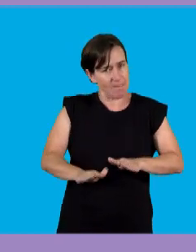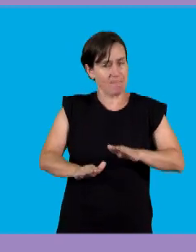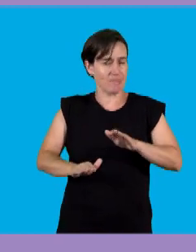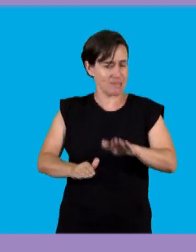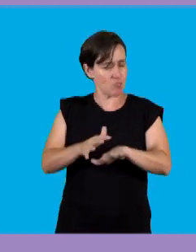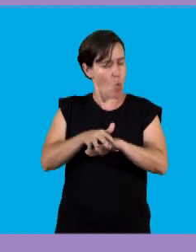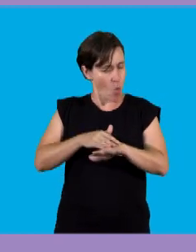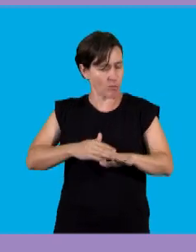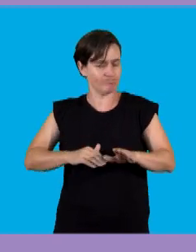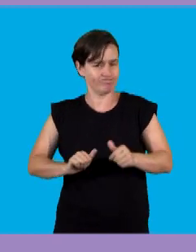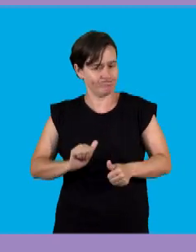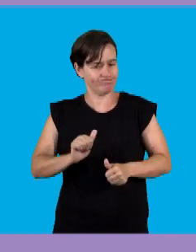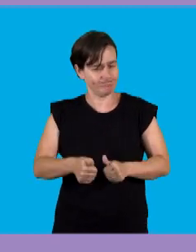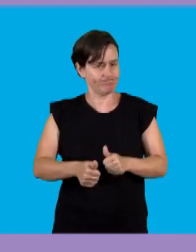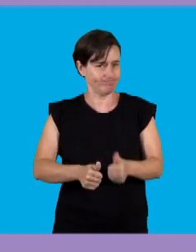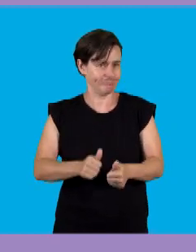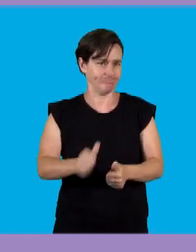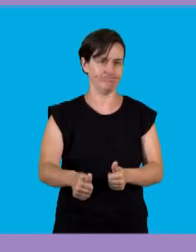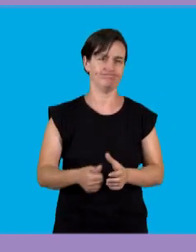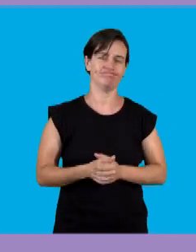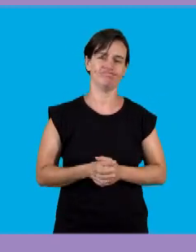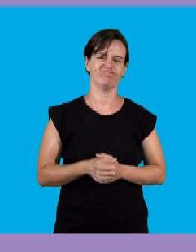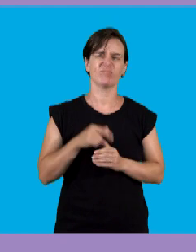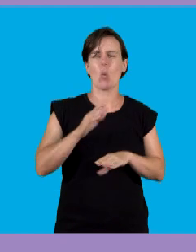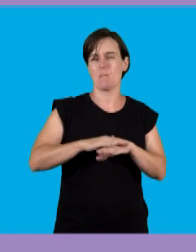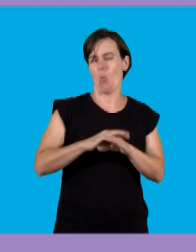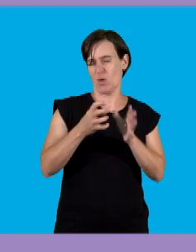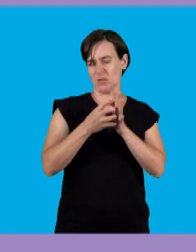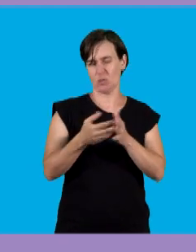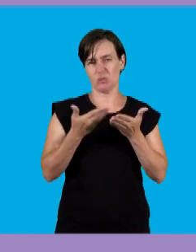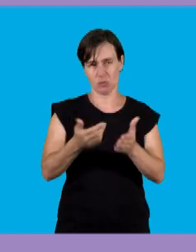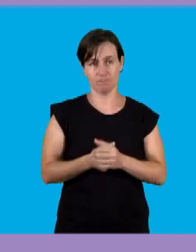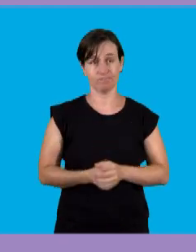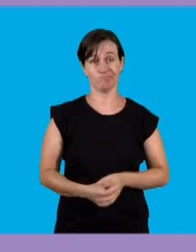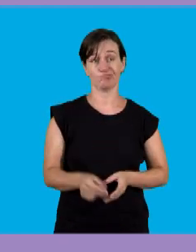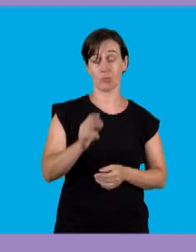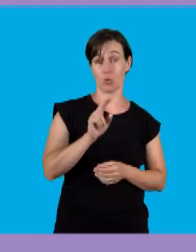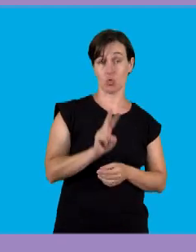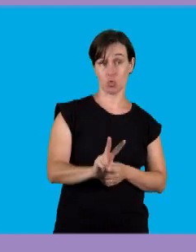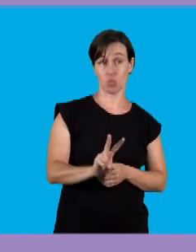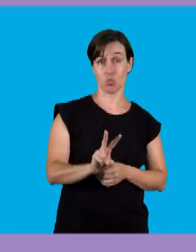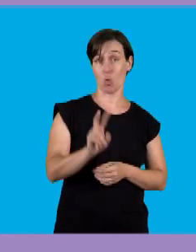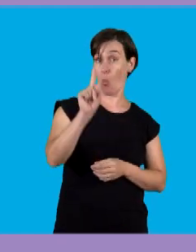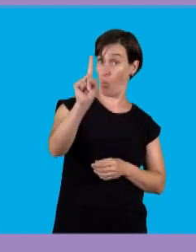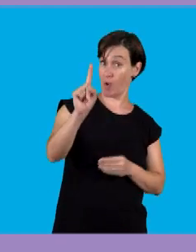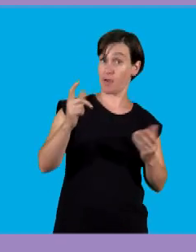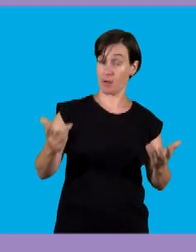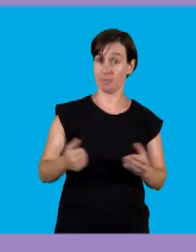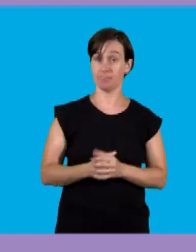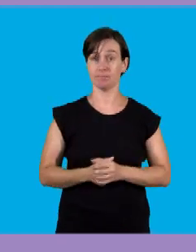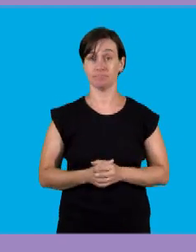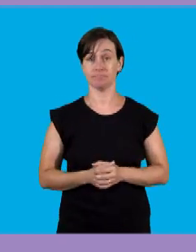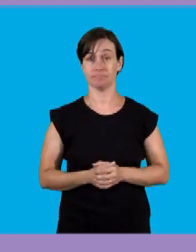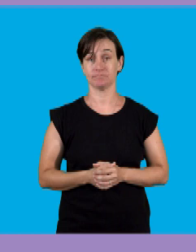step. Let's look at others. So we have here a power that is 2 and